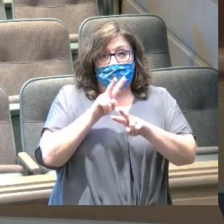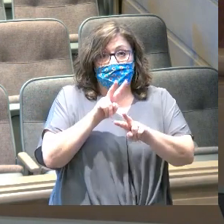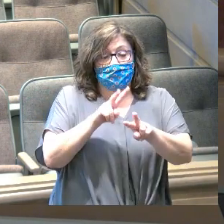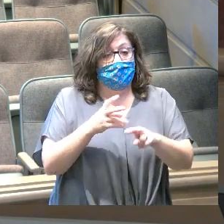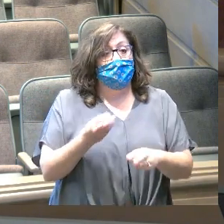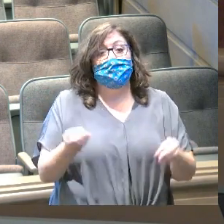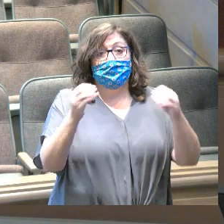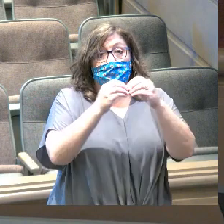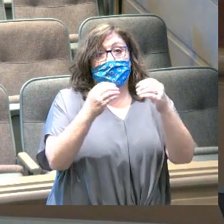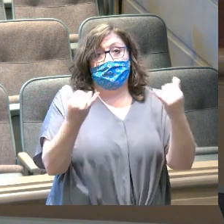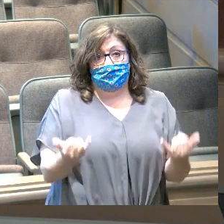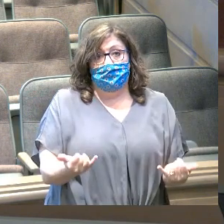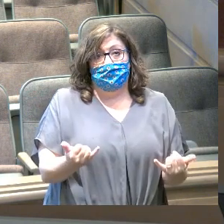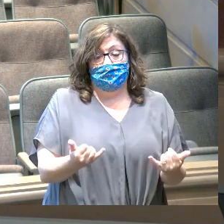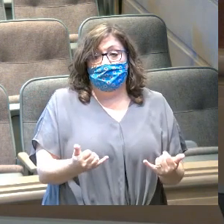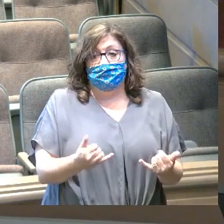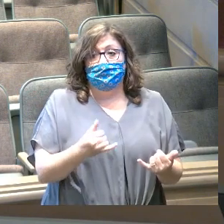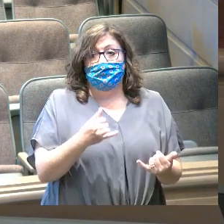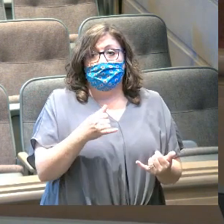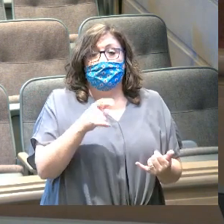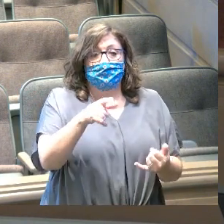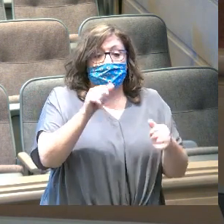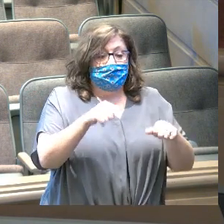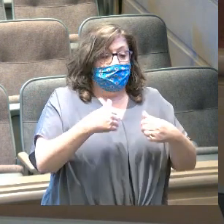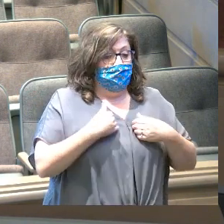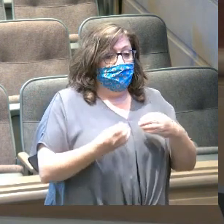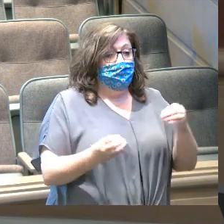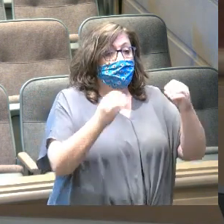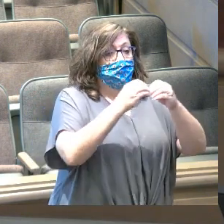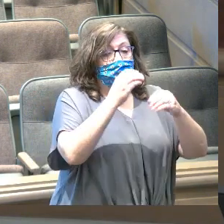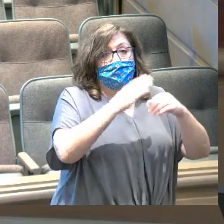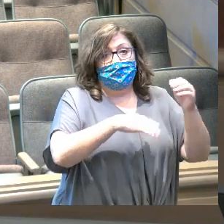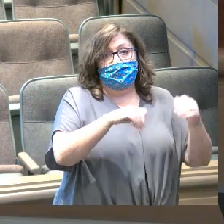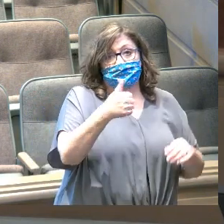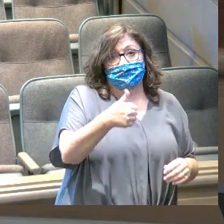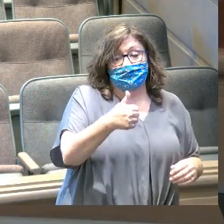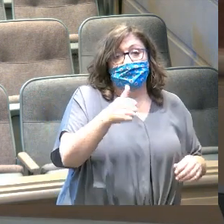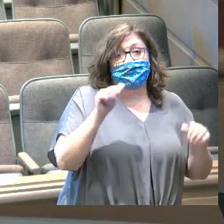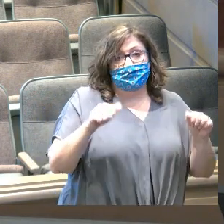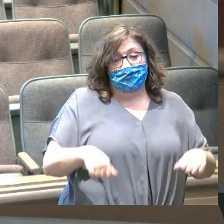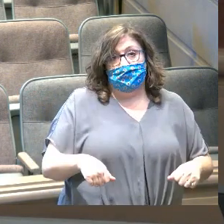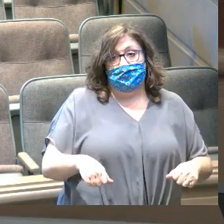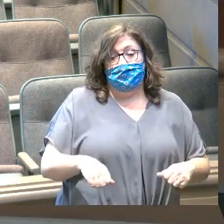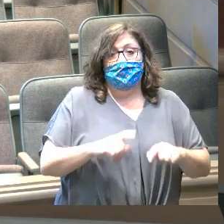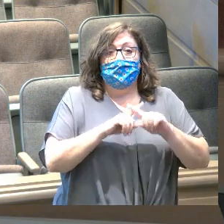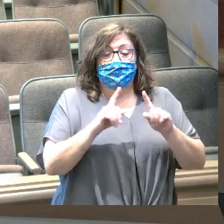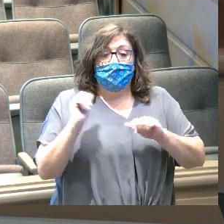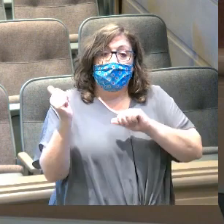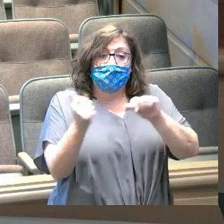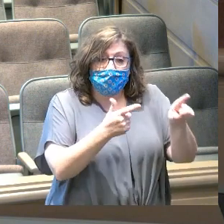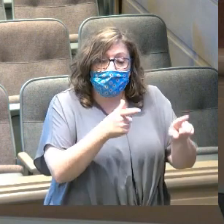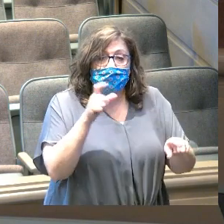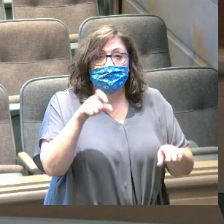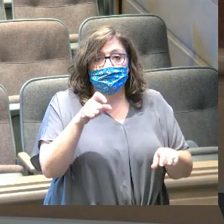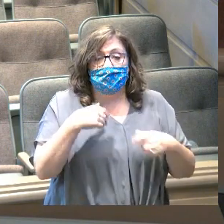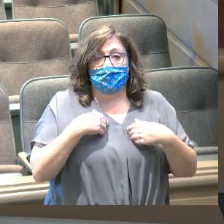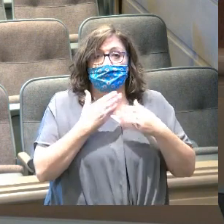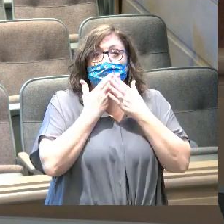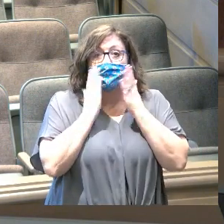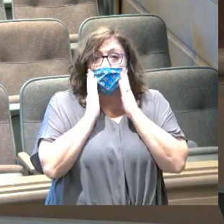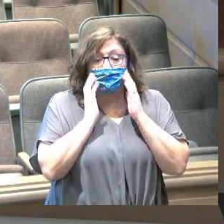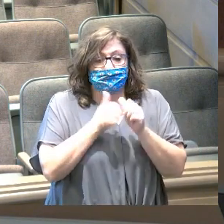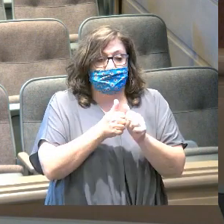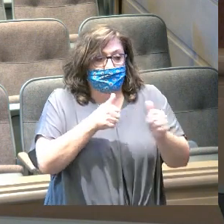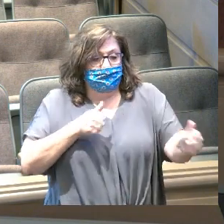or more. You can have 10 in a gathering. Everyone is encouraged to wear a mask and social